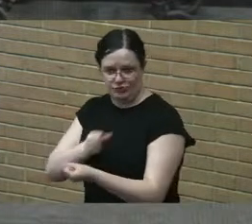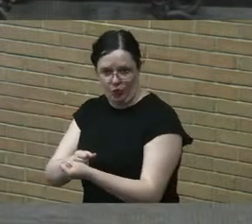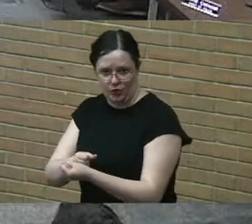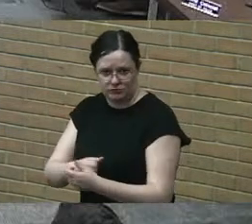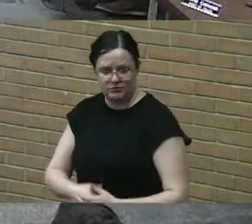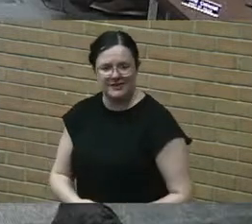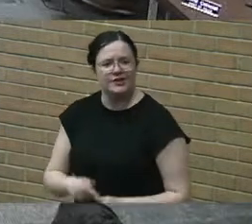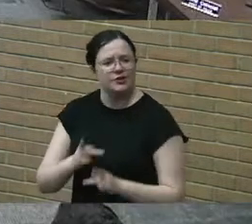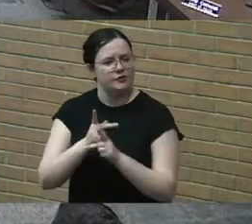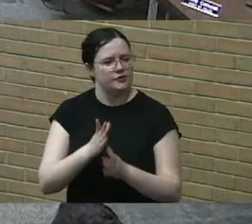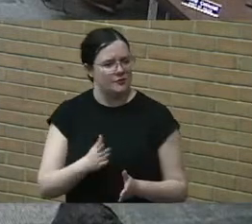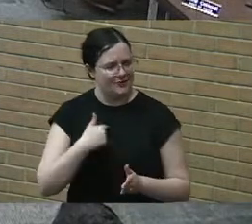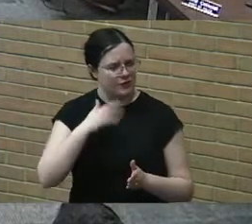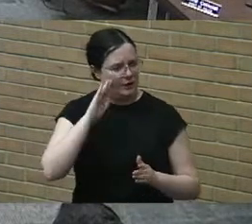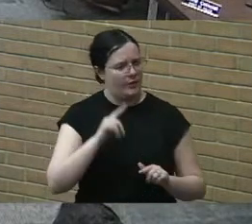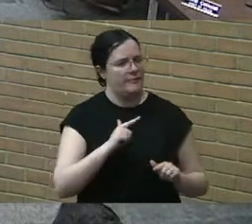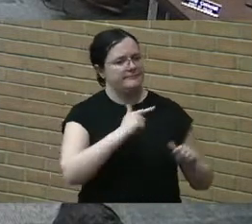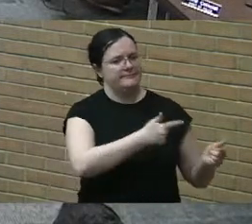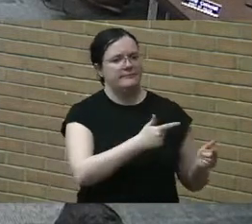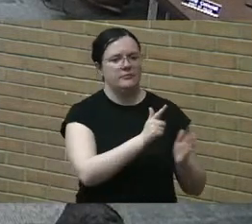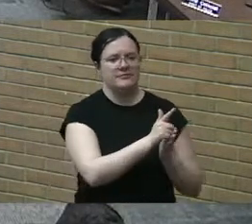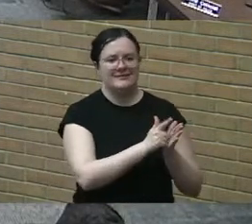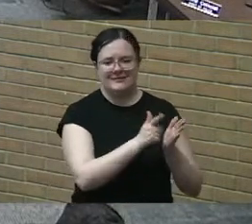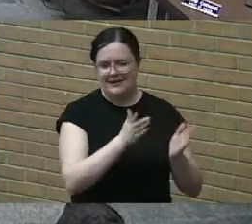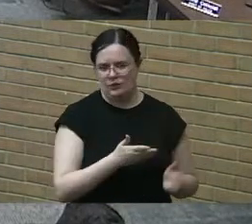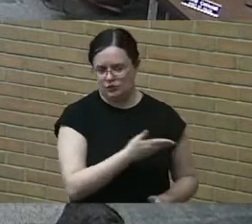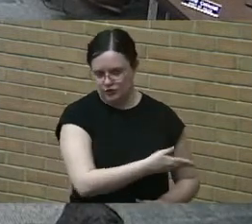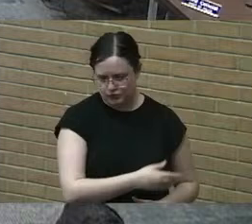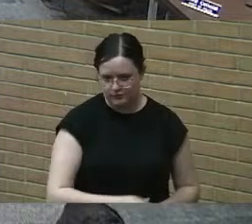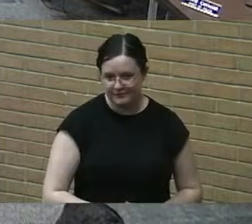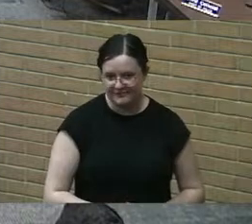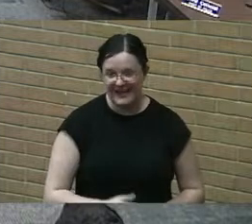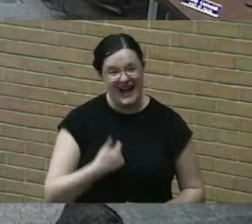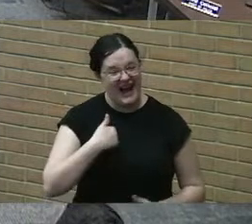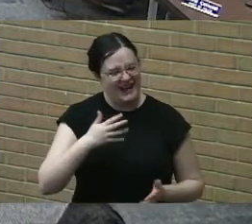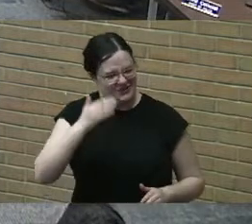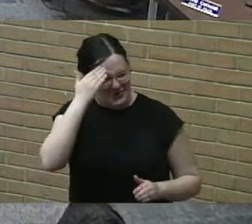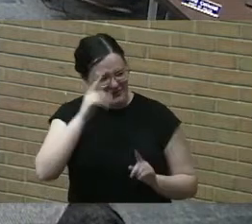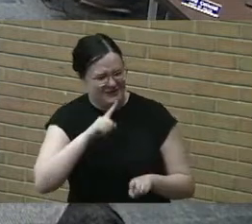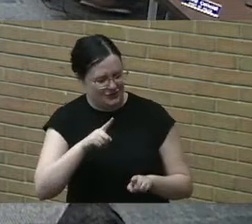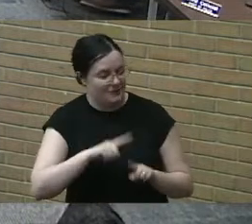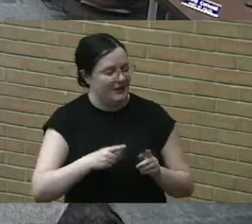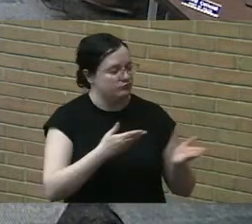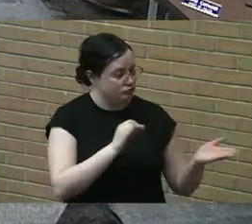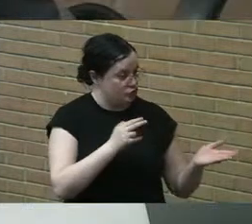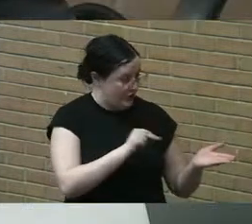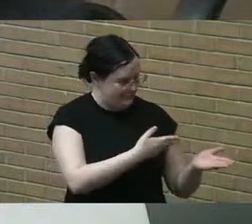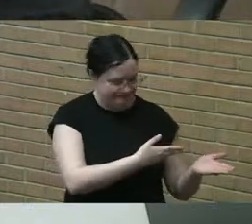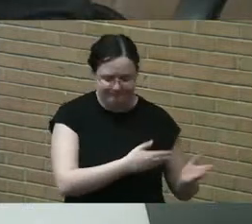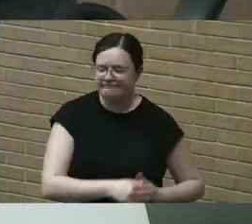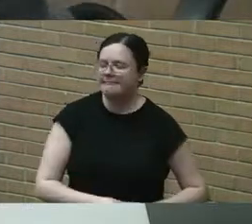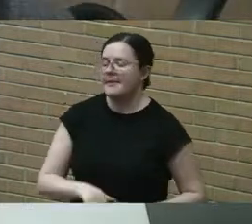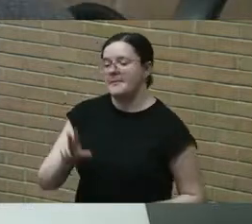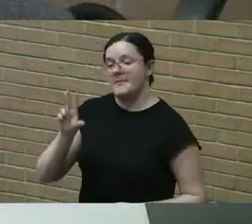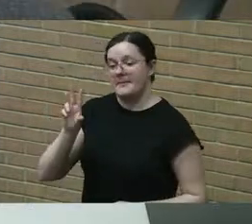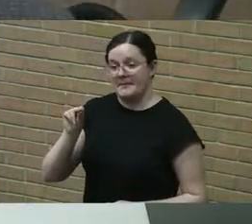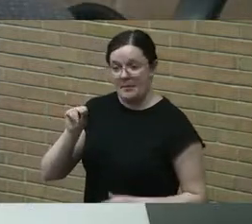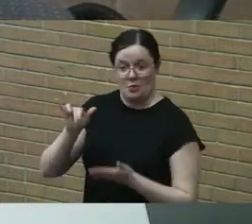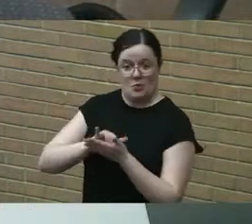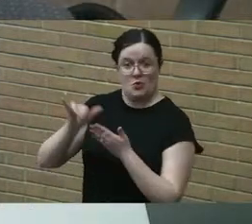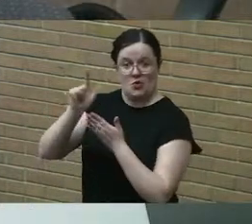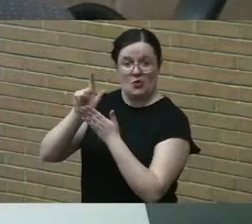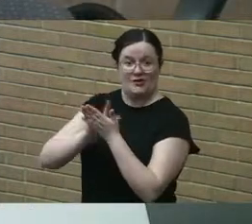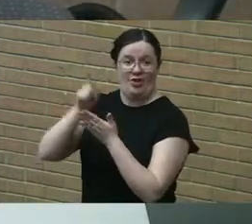that over to council, but I know the answer, but go ahead, John. There is not a process under New York law